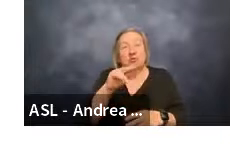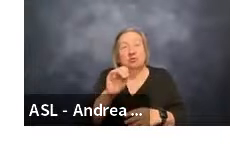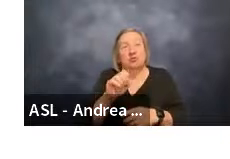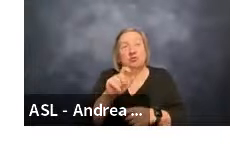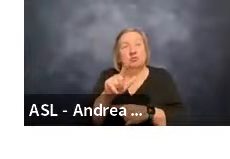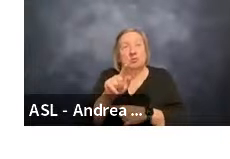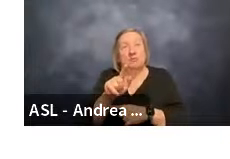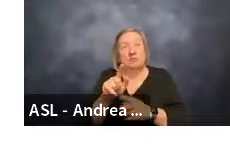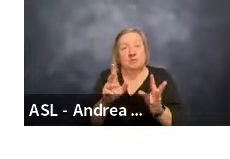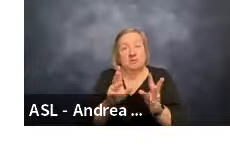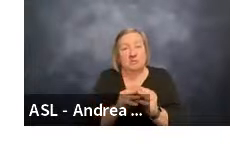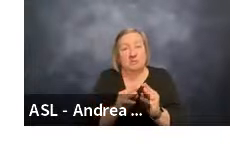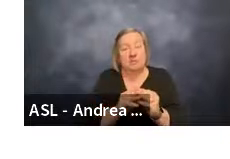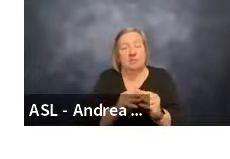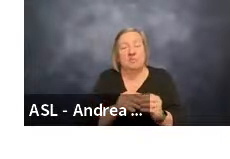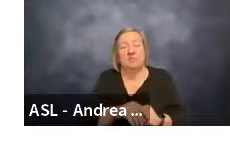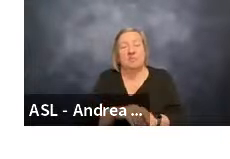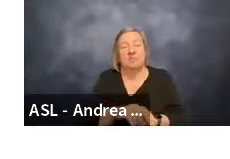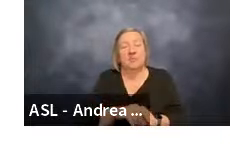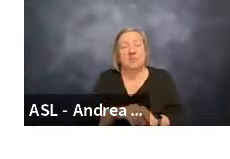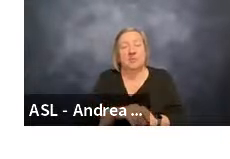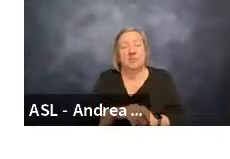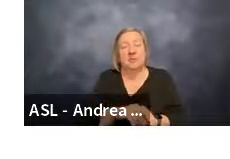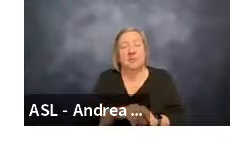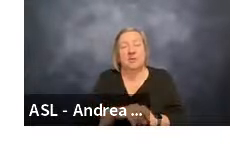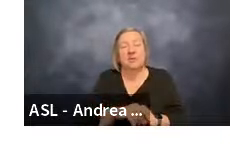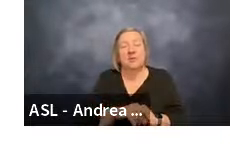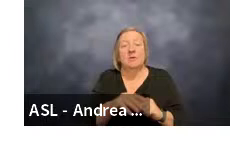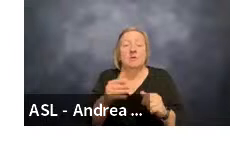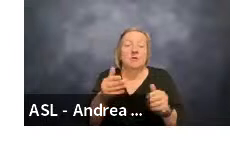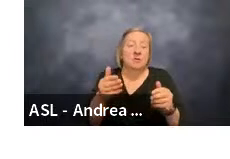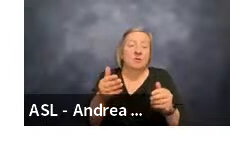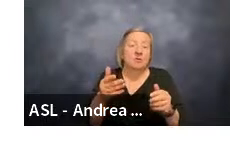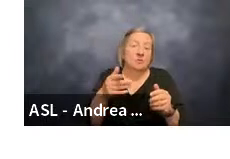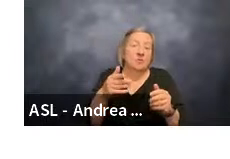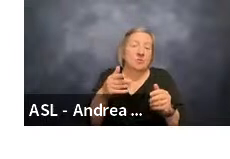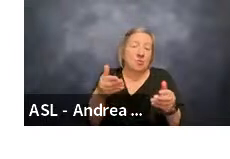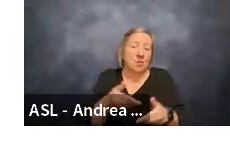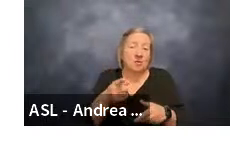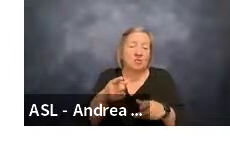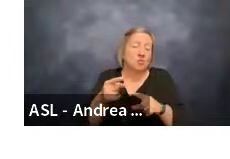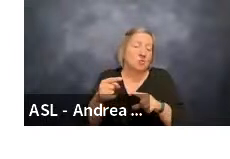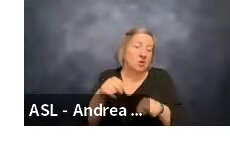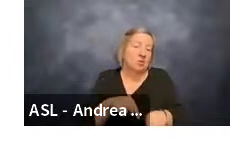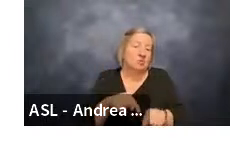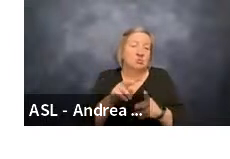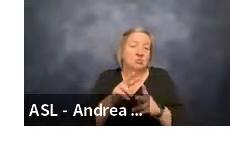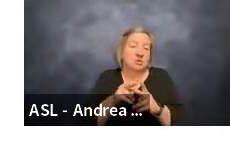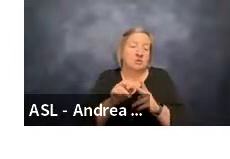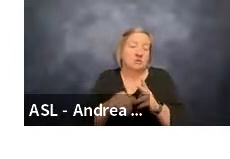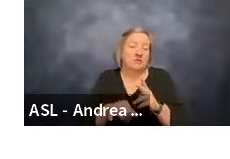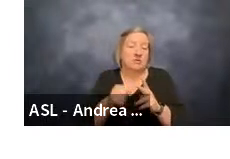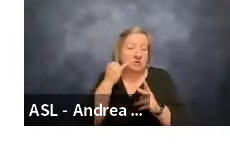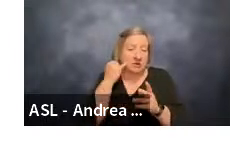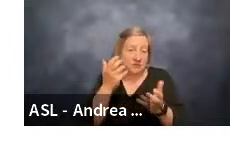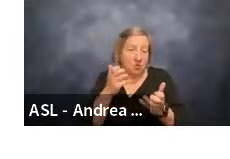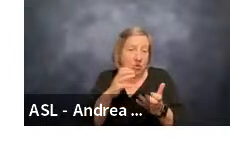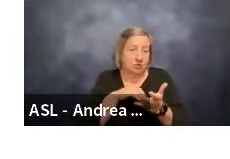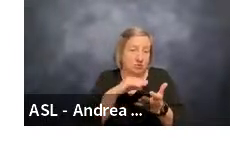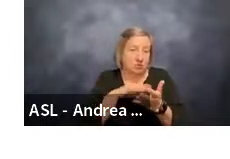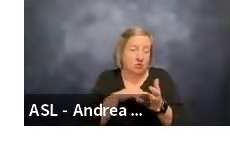21st meeting. And so welcome to have you attend either of those if you want to learn